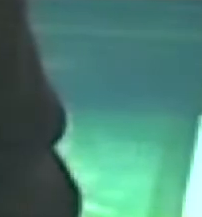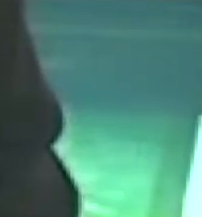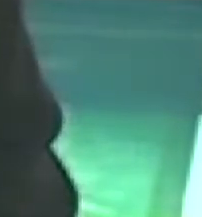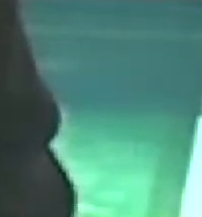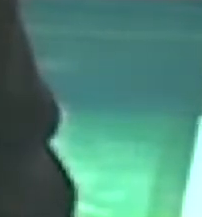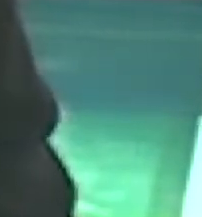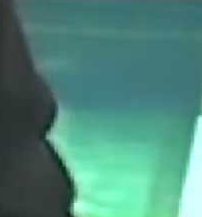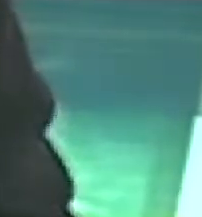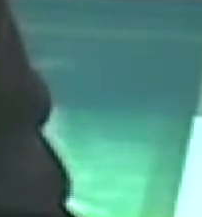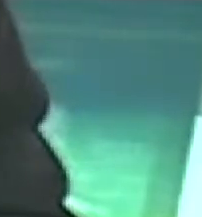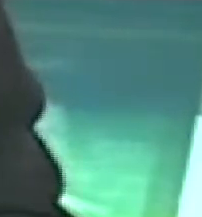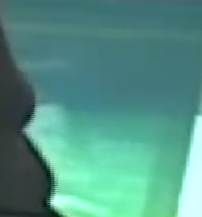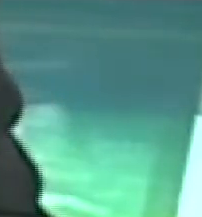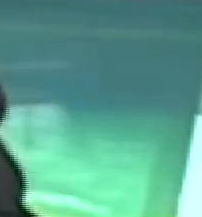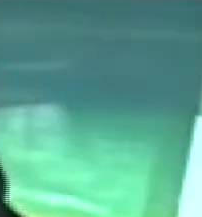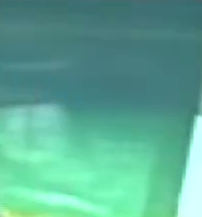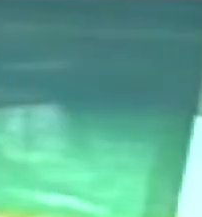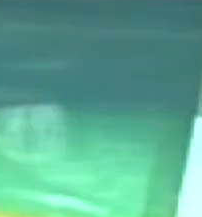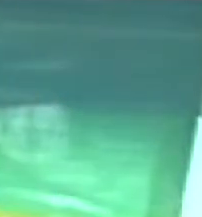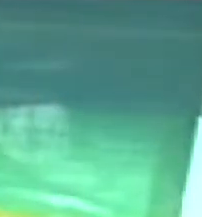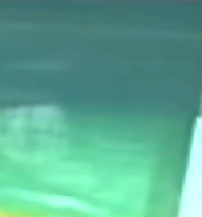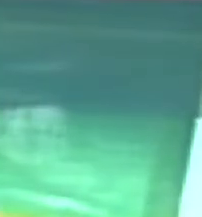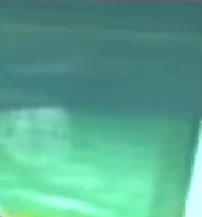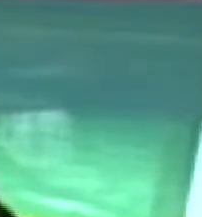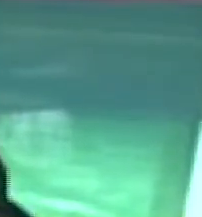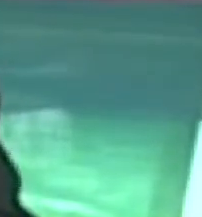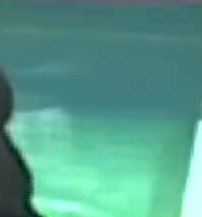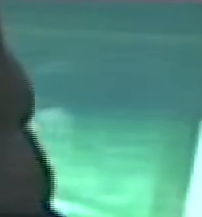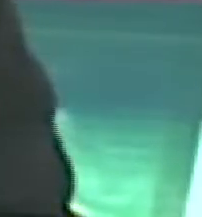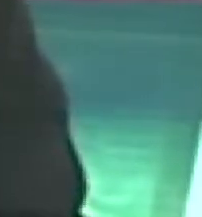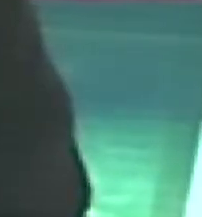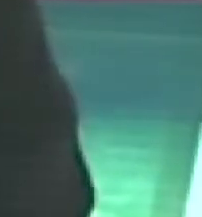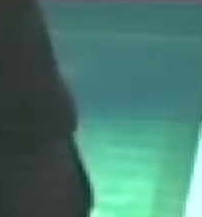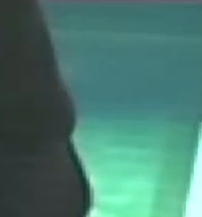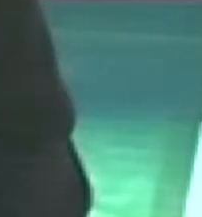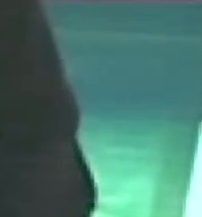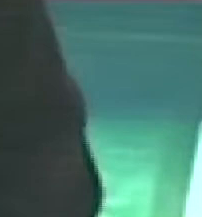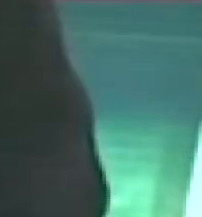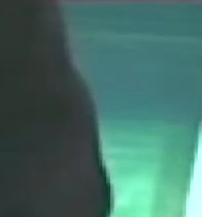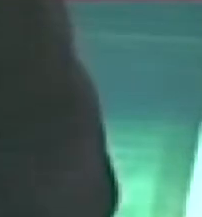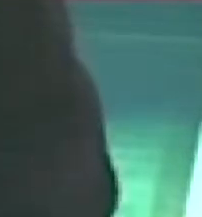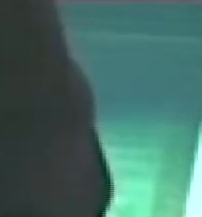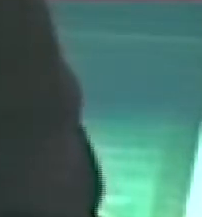addition, it was achieved by Bahamians.